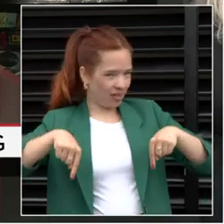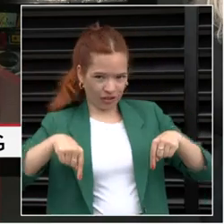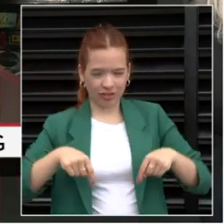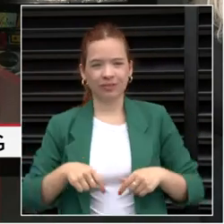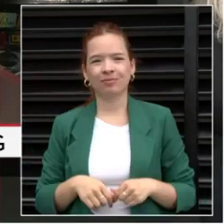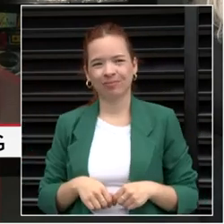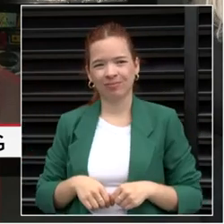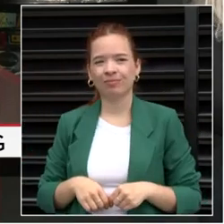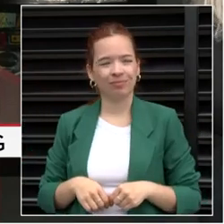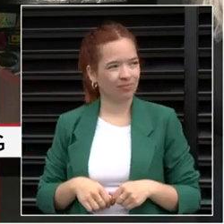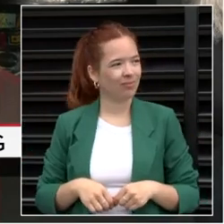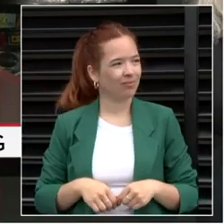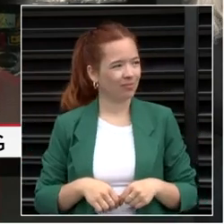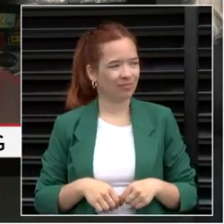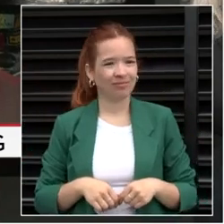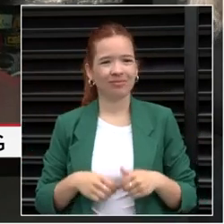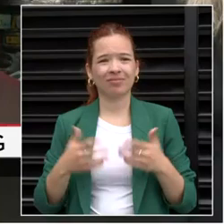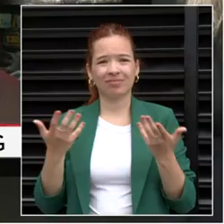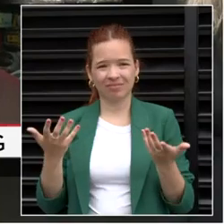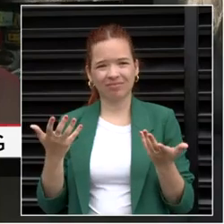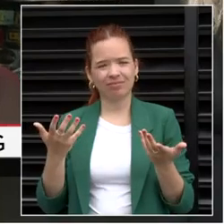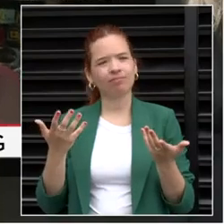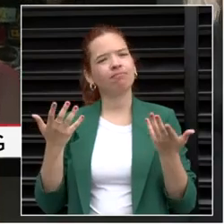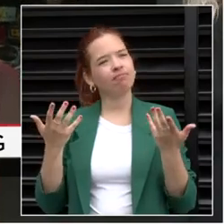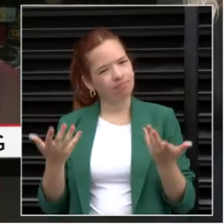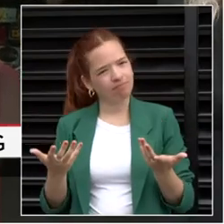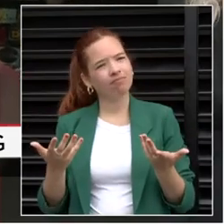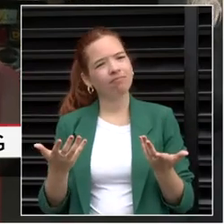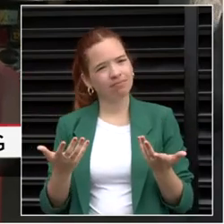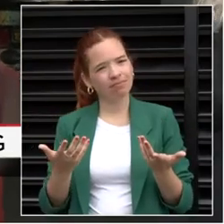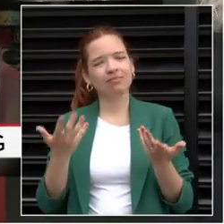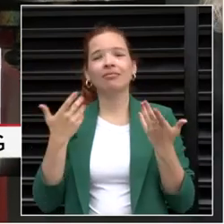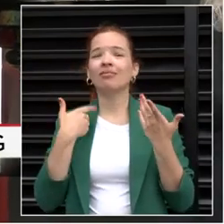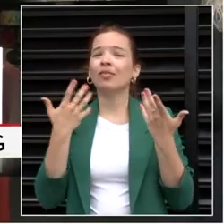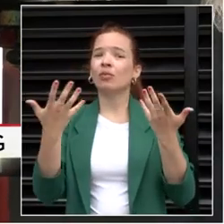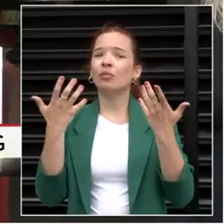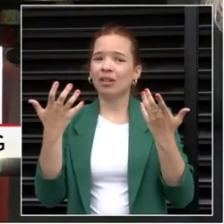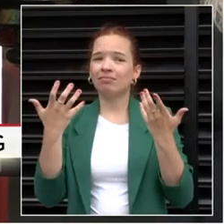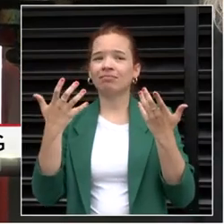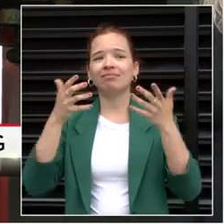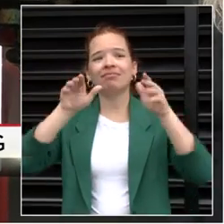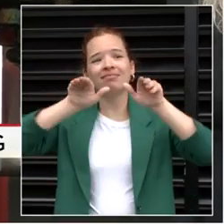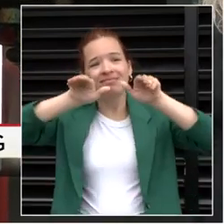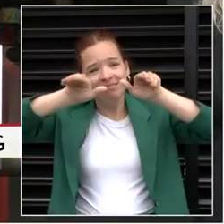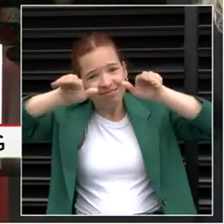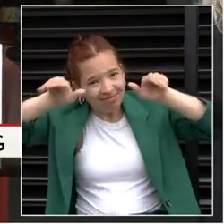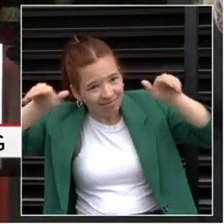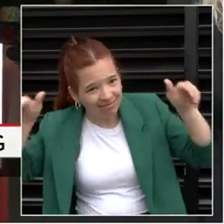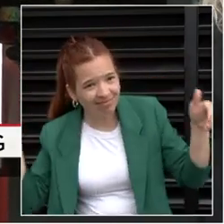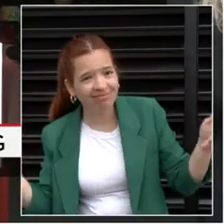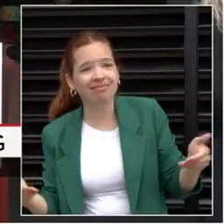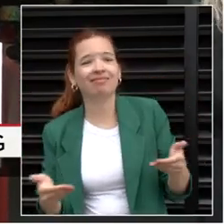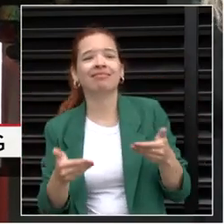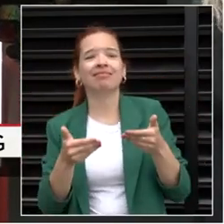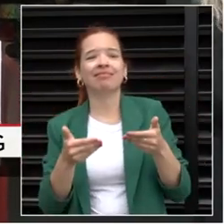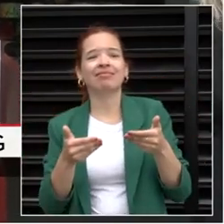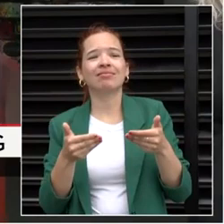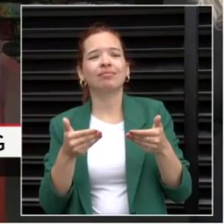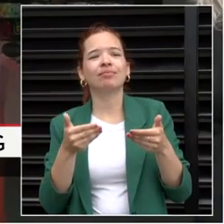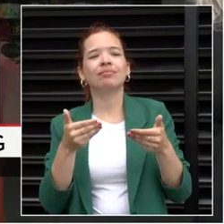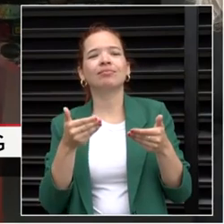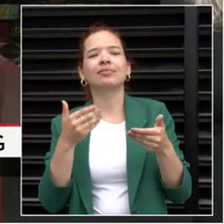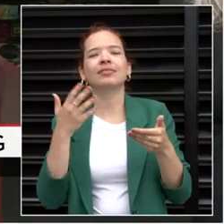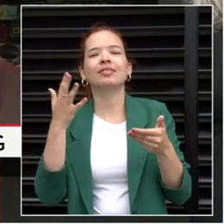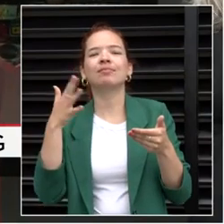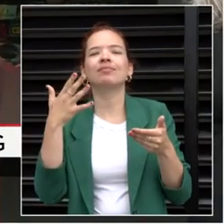who doesn't get introduced too often, because she's busy doing her own artistic sort of things, because that's